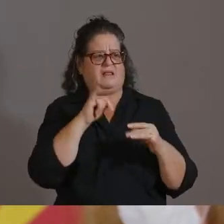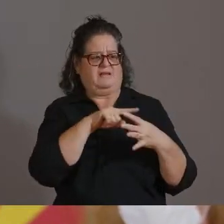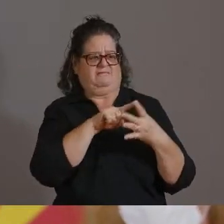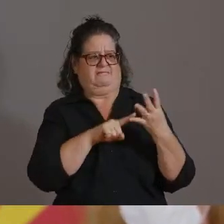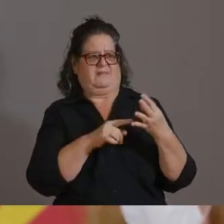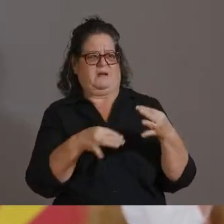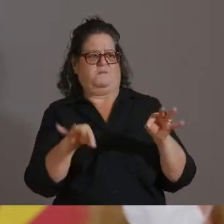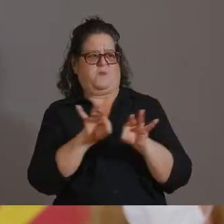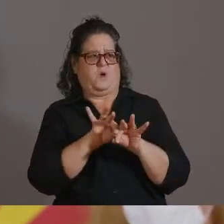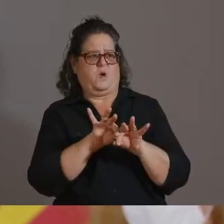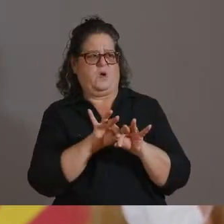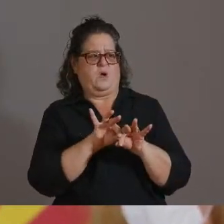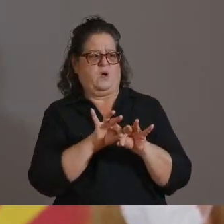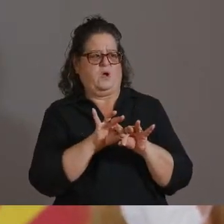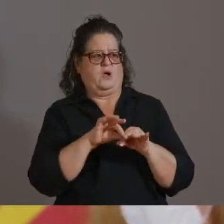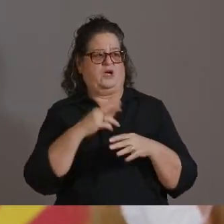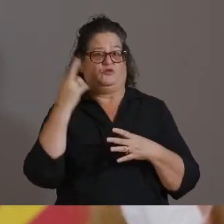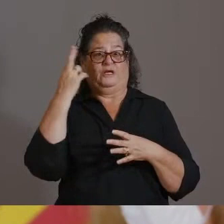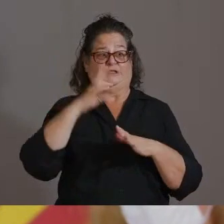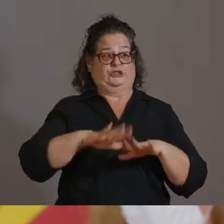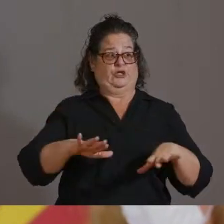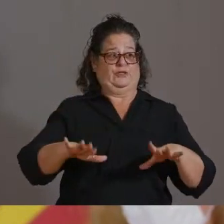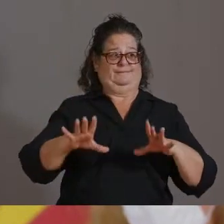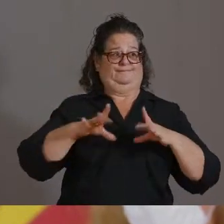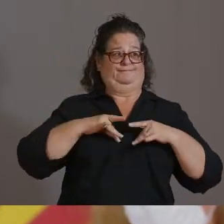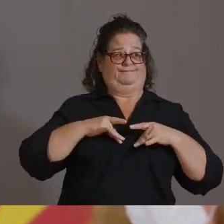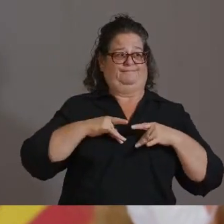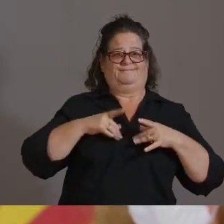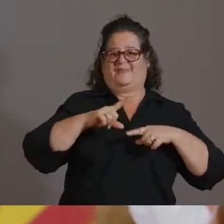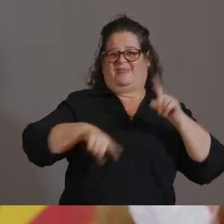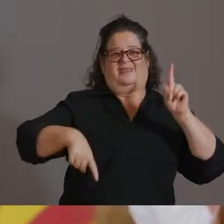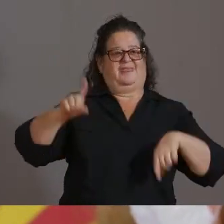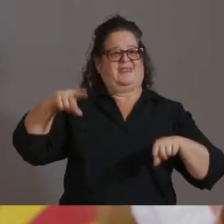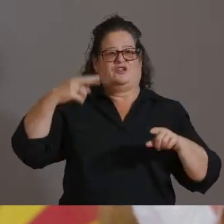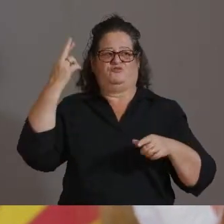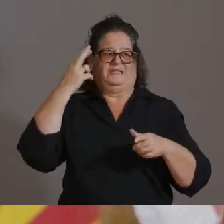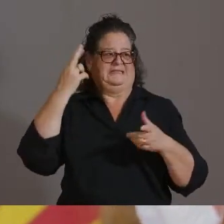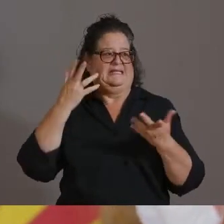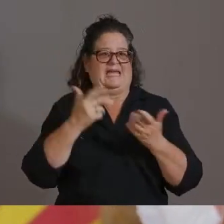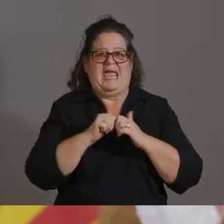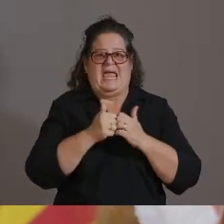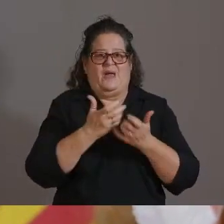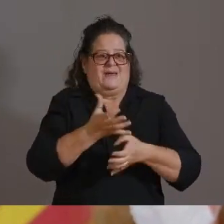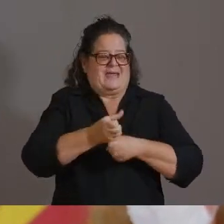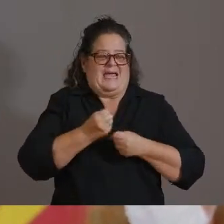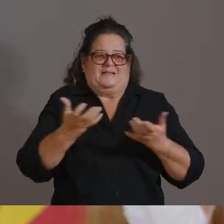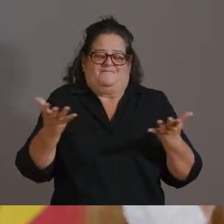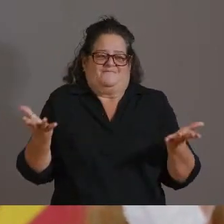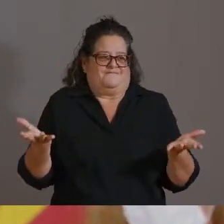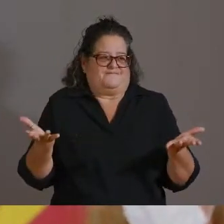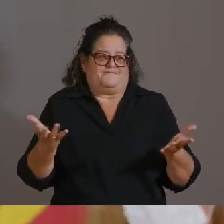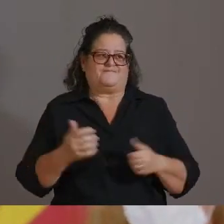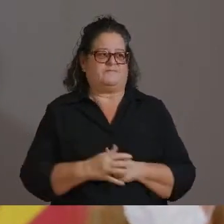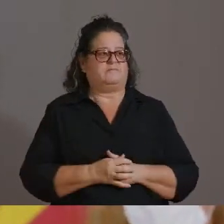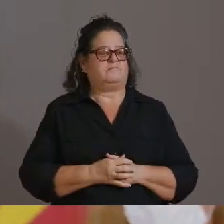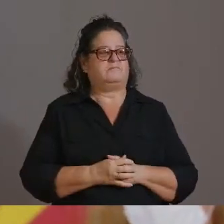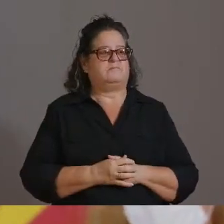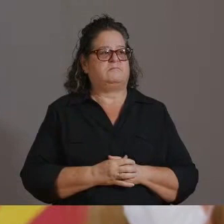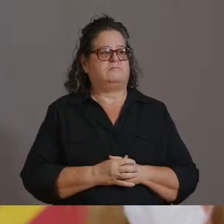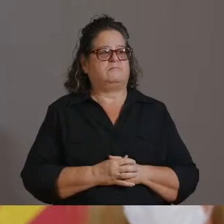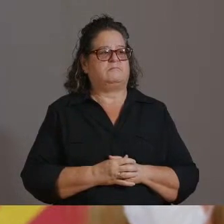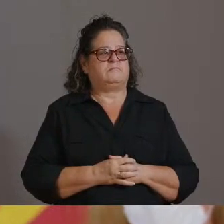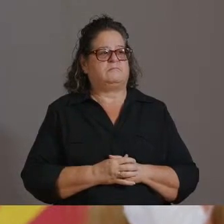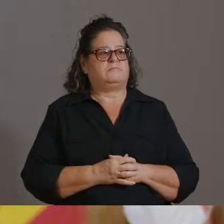reasons for it. The good news is, while there are still anomalies and everyone has to be really careful with